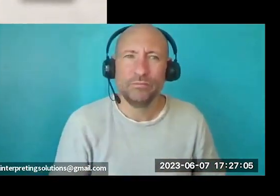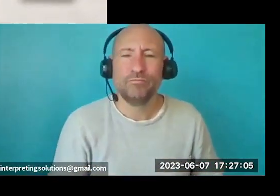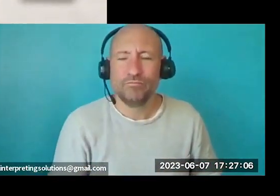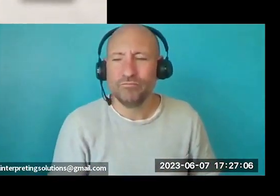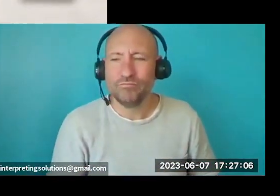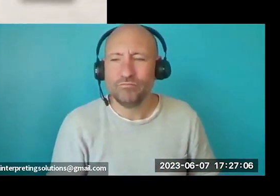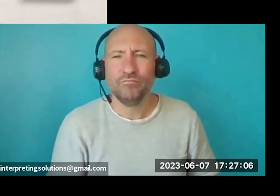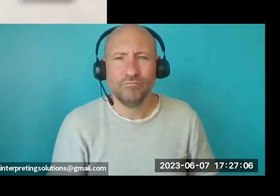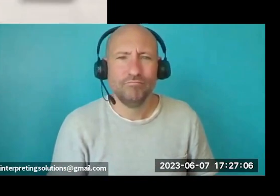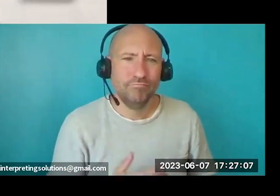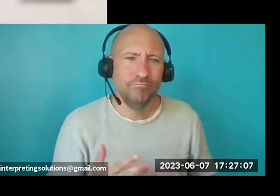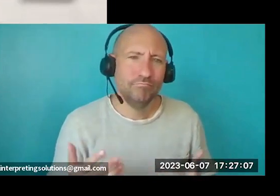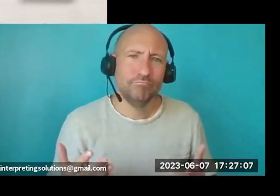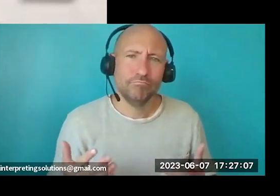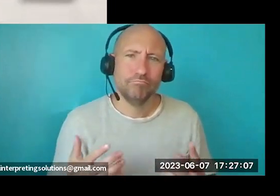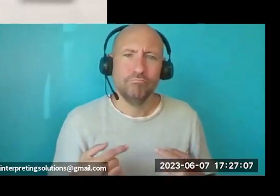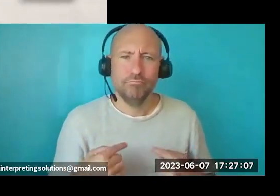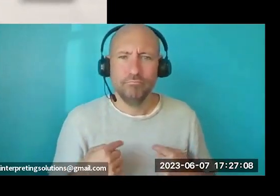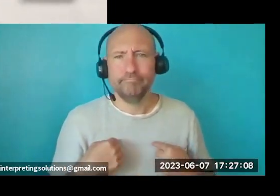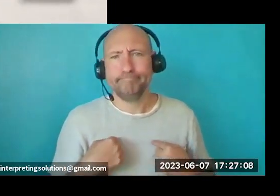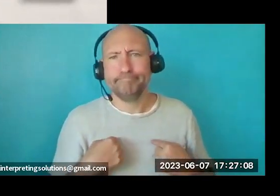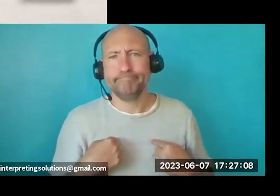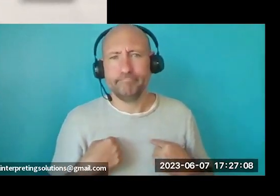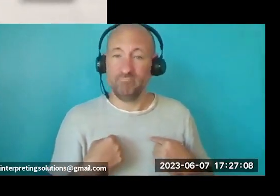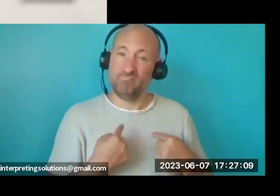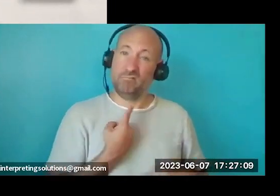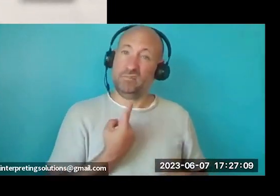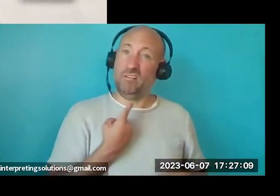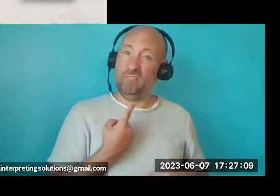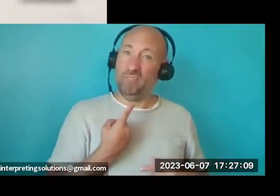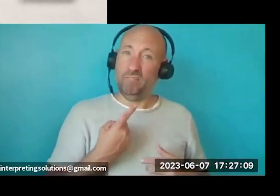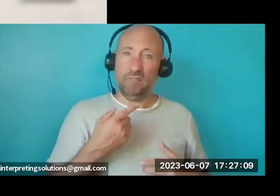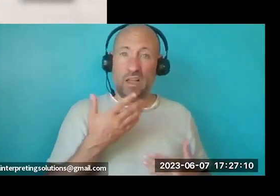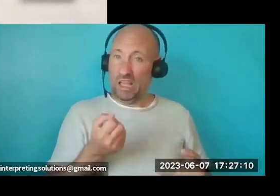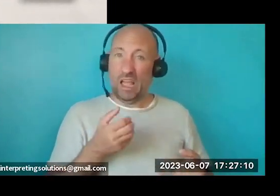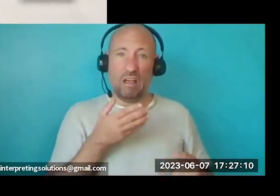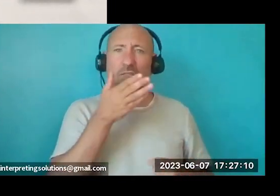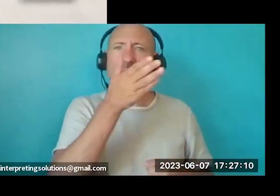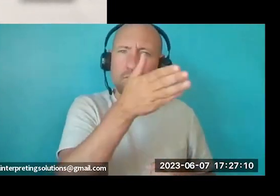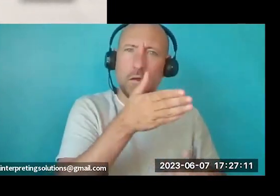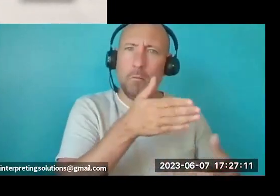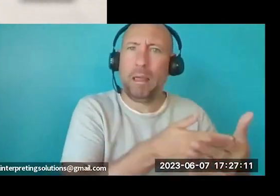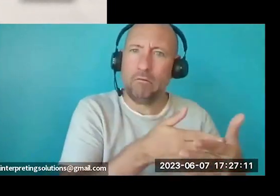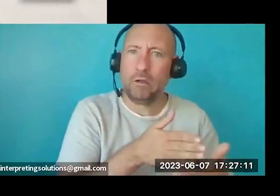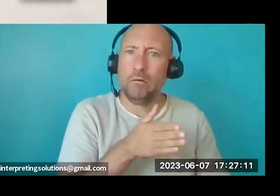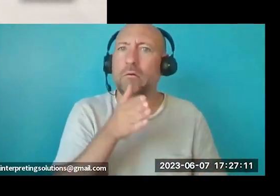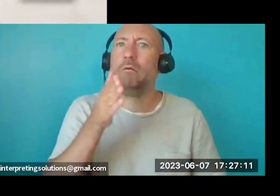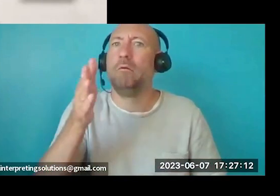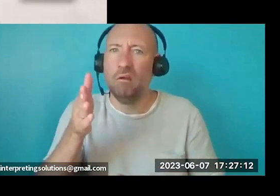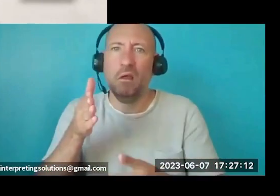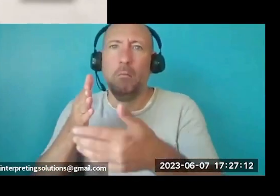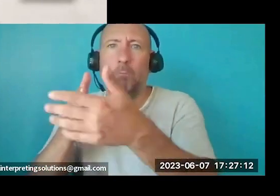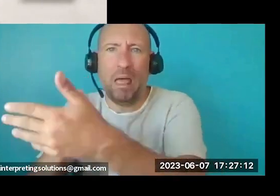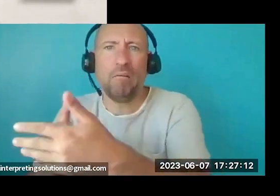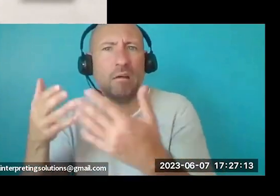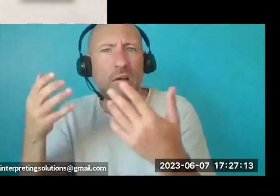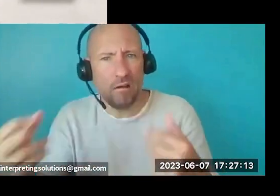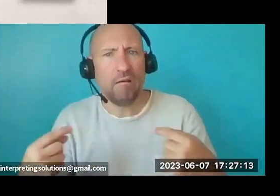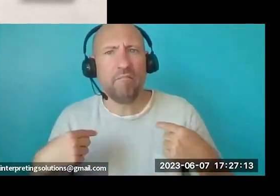Yes, so as someone who experiences barriers to attending dance performances, I can understand